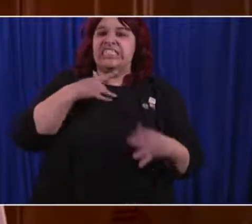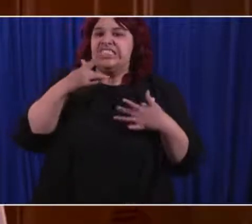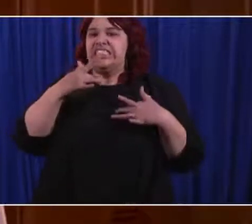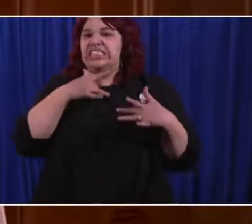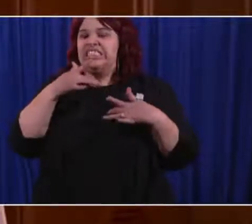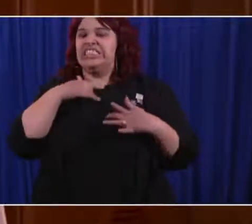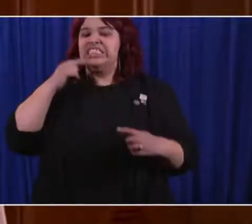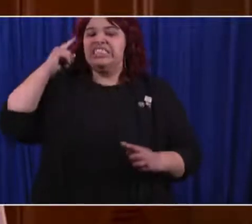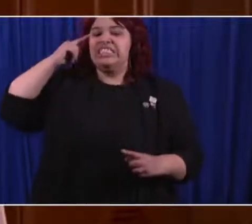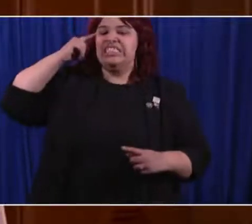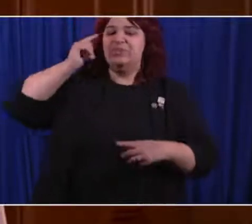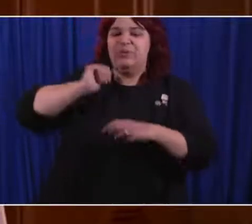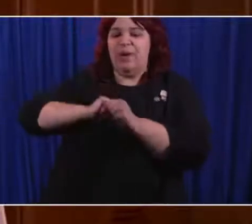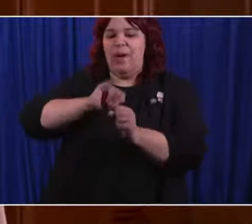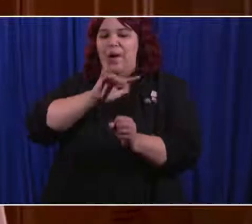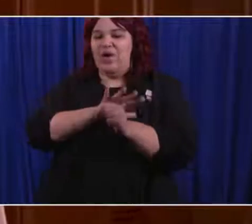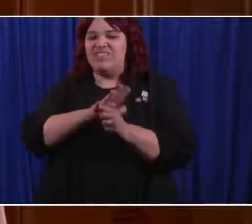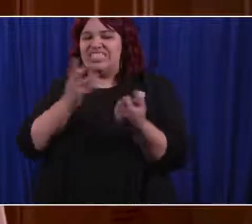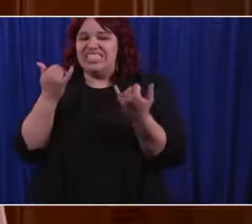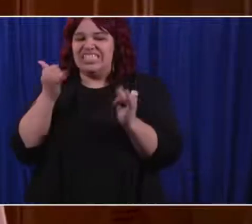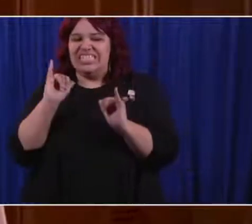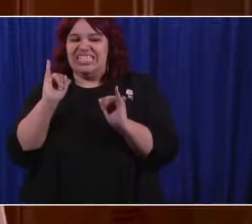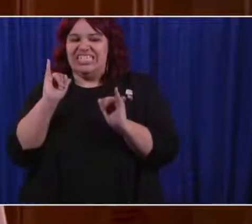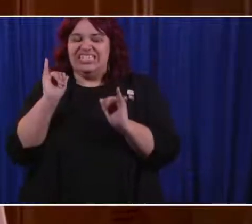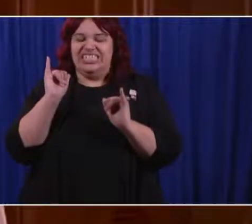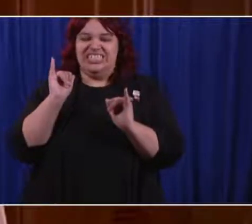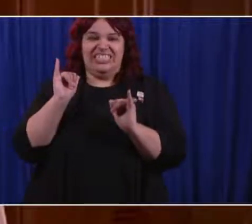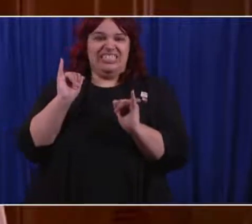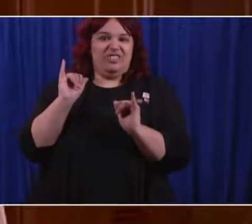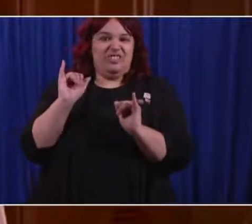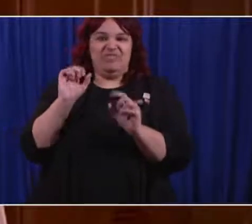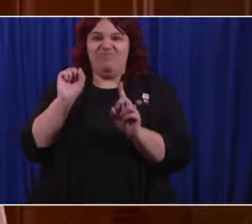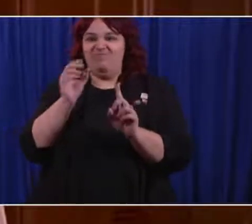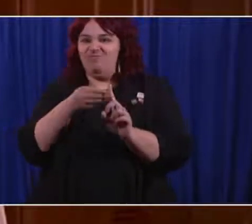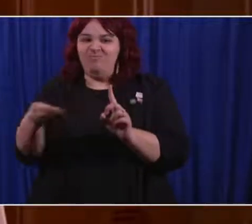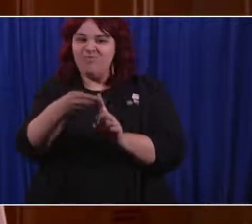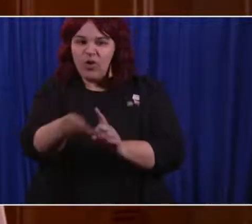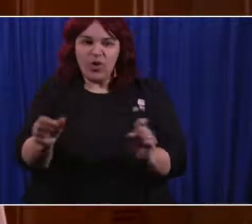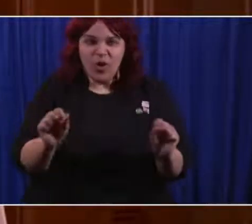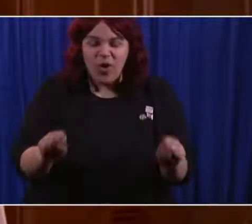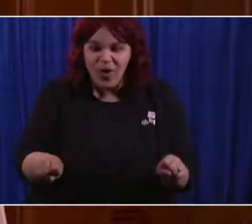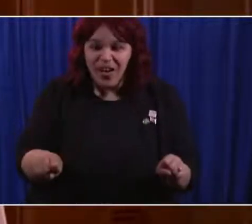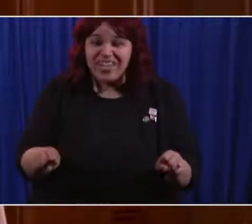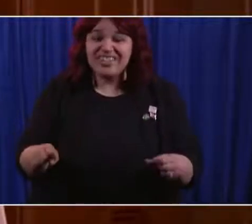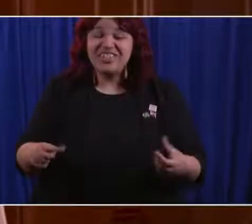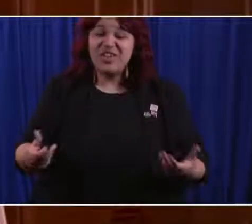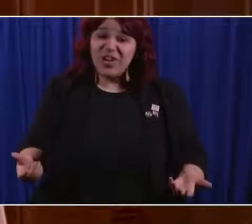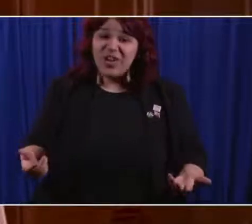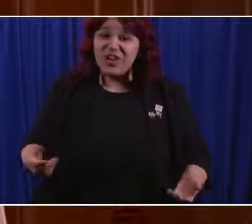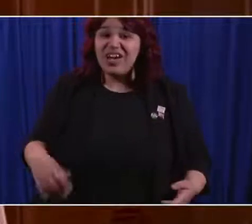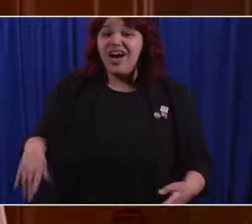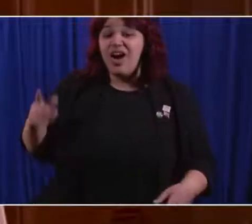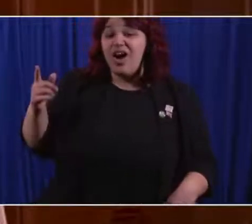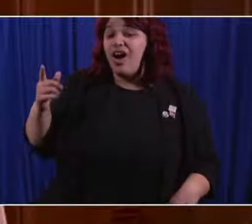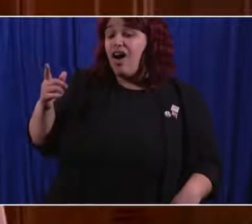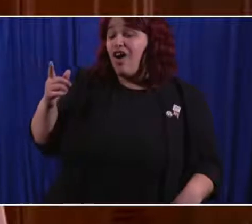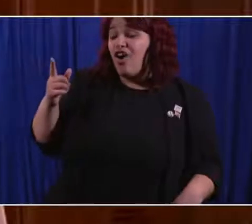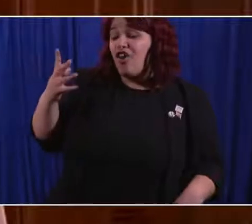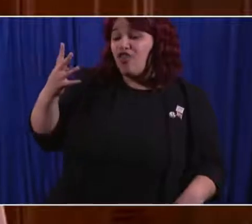because we know that while we vaccinated 1/5 of Ohioans, that means 4/5 of Ohioans have not been